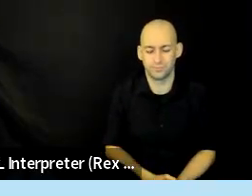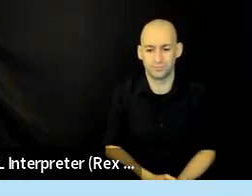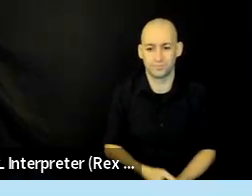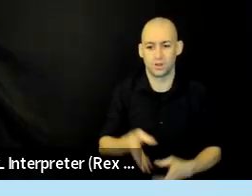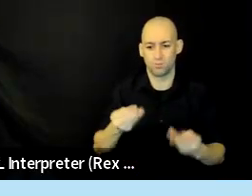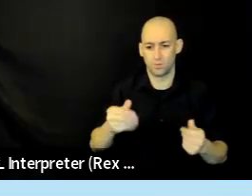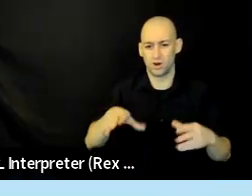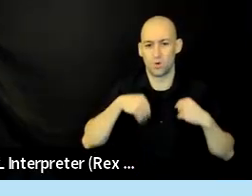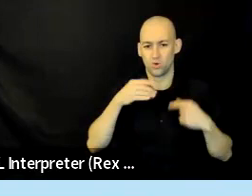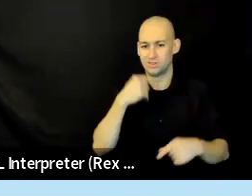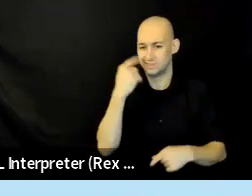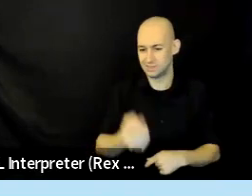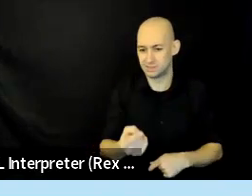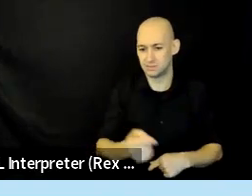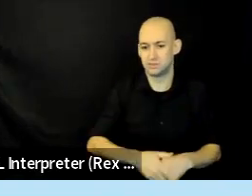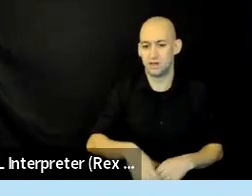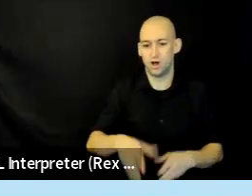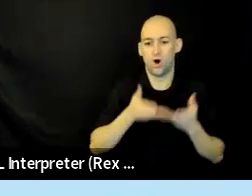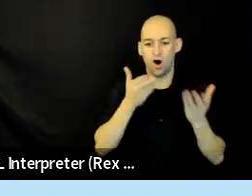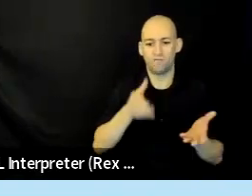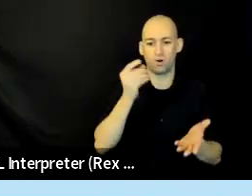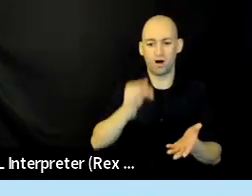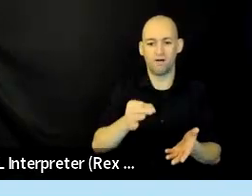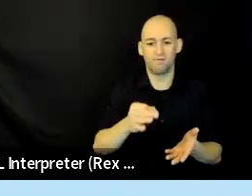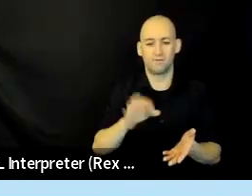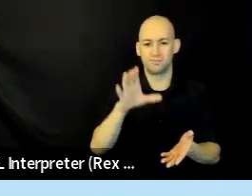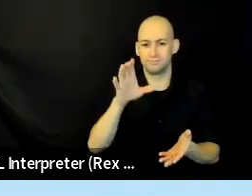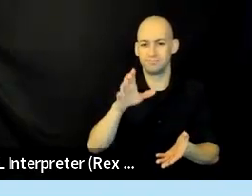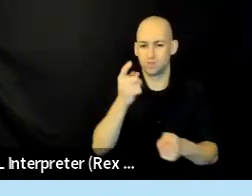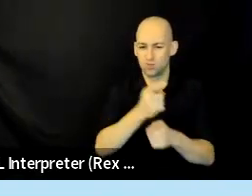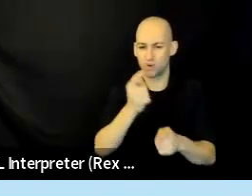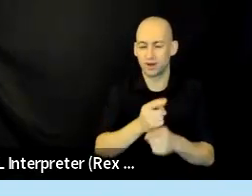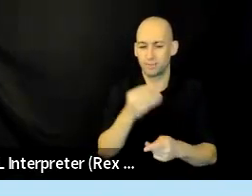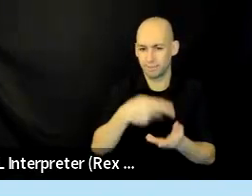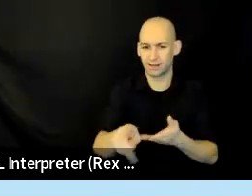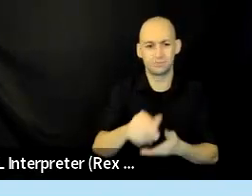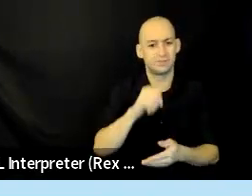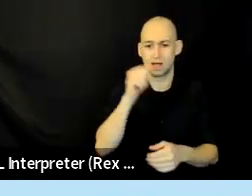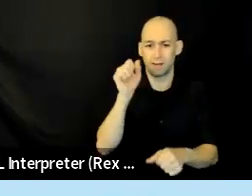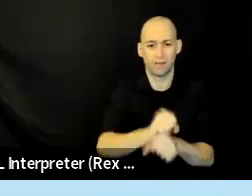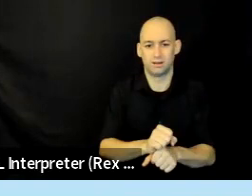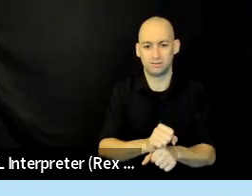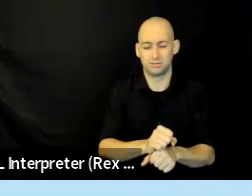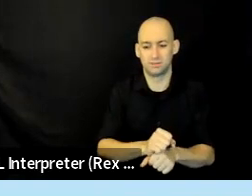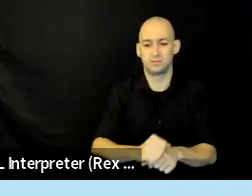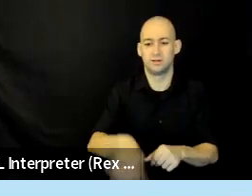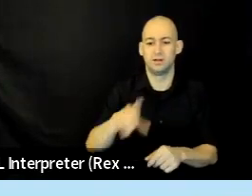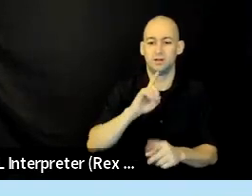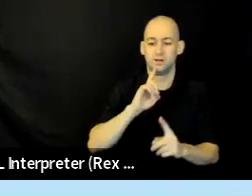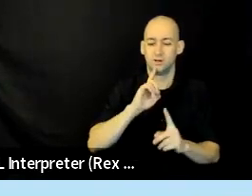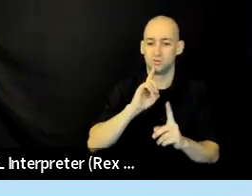Property owner contends an offer of just compensation was not made. Department's response: on October